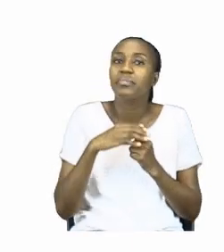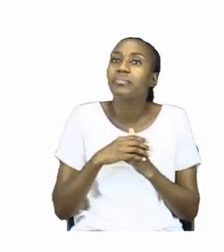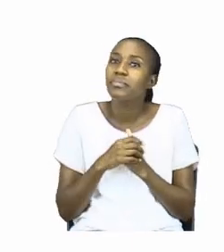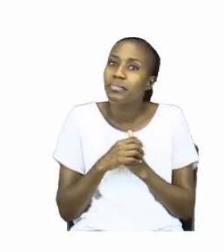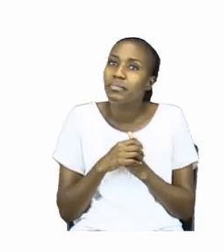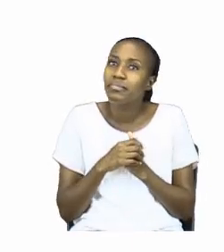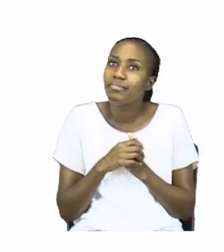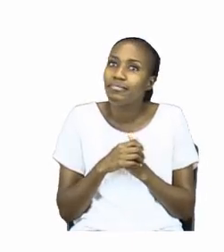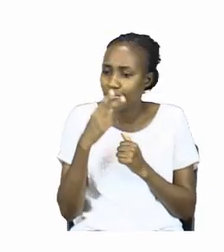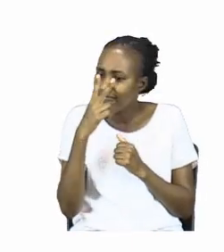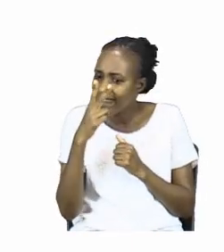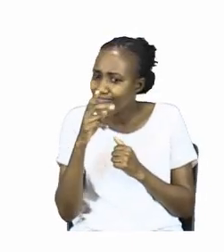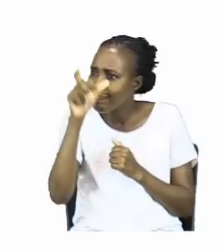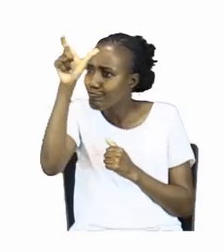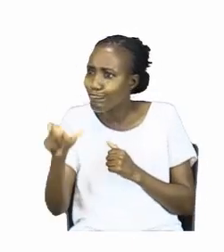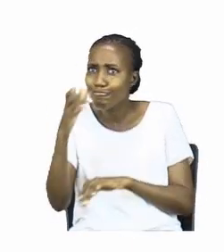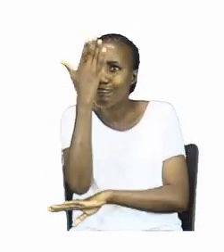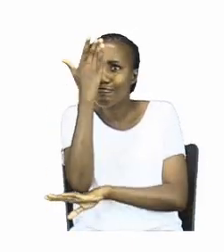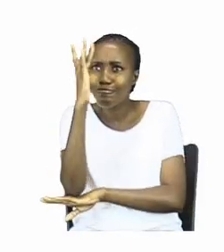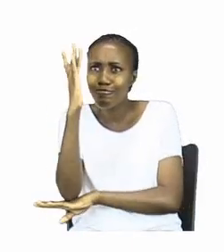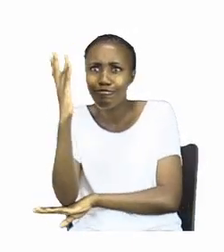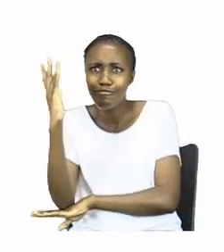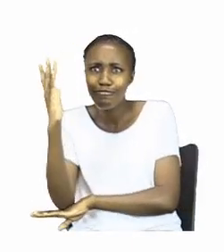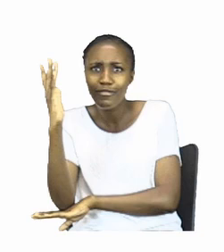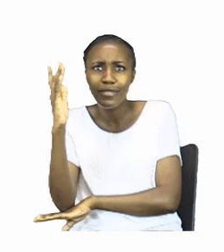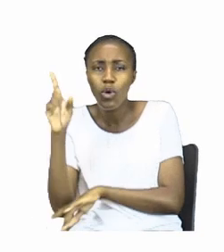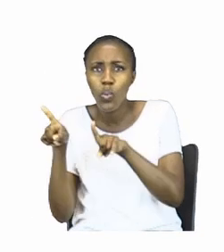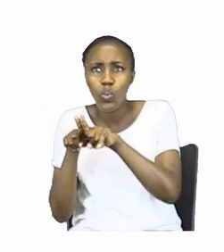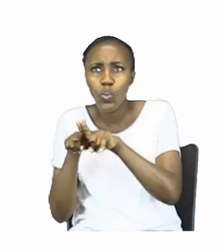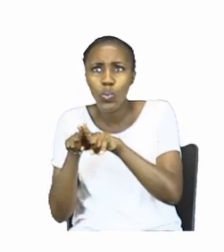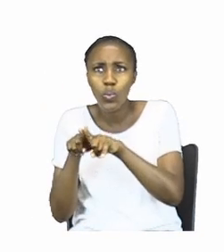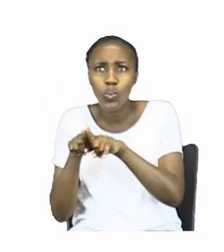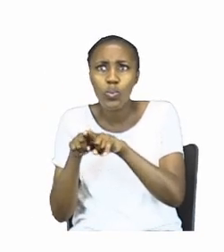So now you have to look at the trees to see